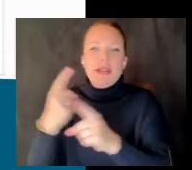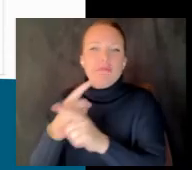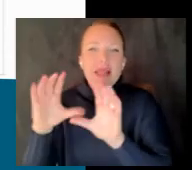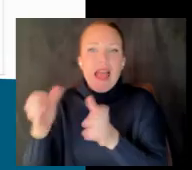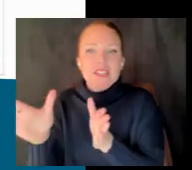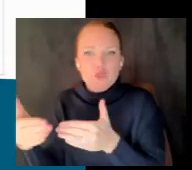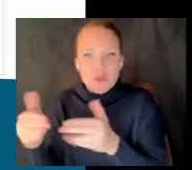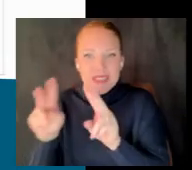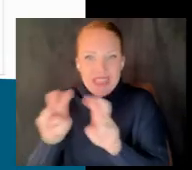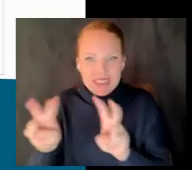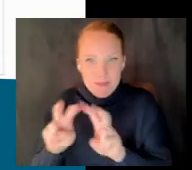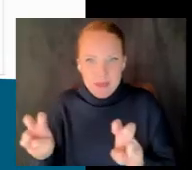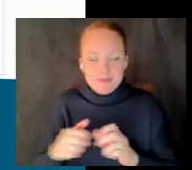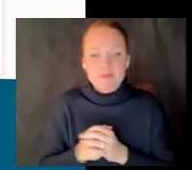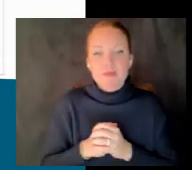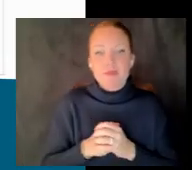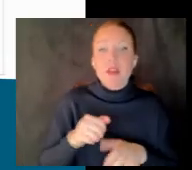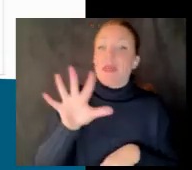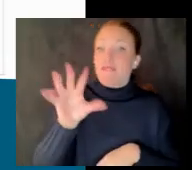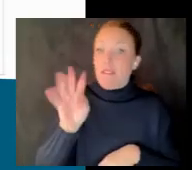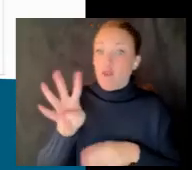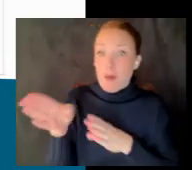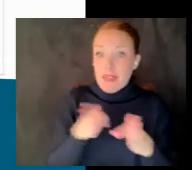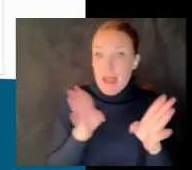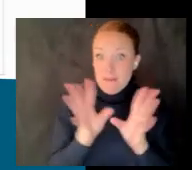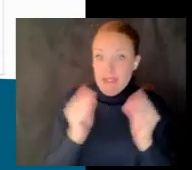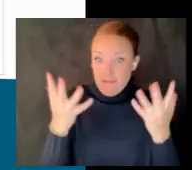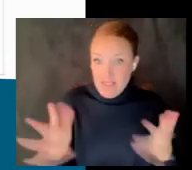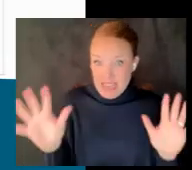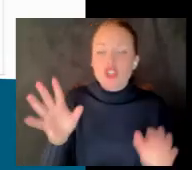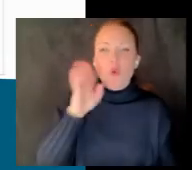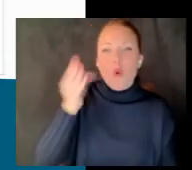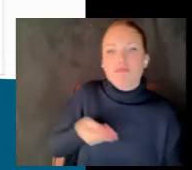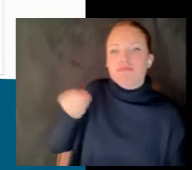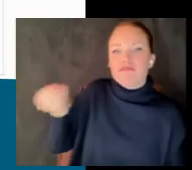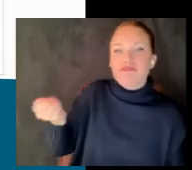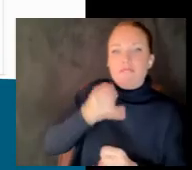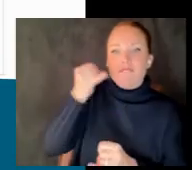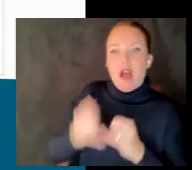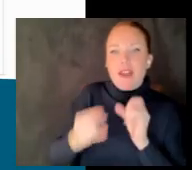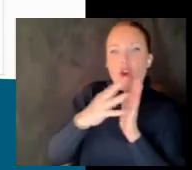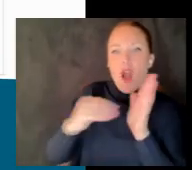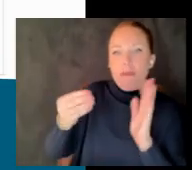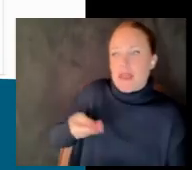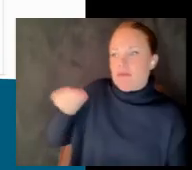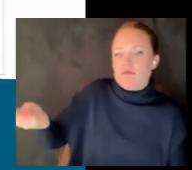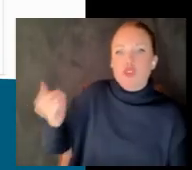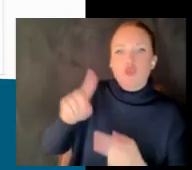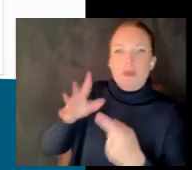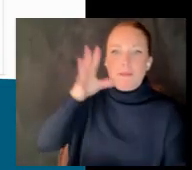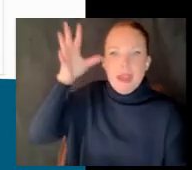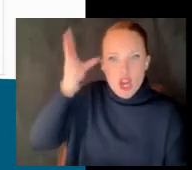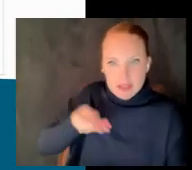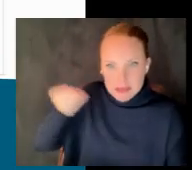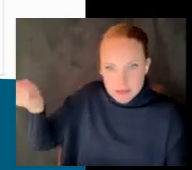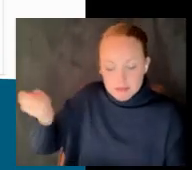At the conclusion of the Section 504 plan meeting, parents will be provided with a final copy of the Section 504 plan along with a